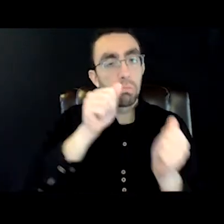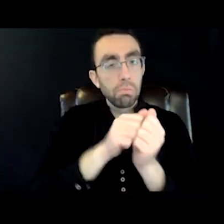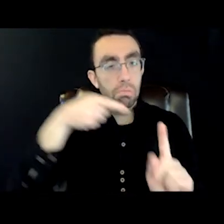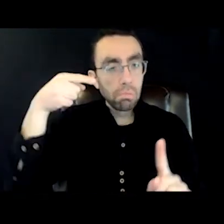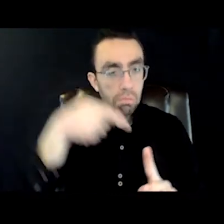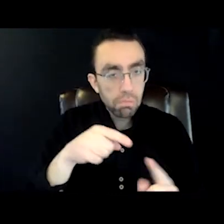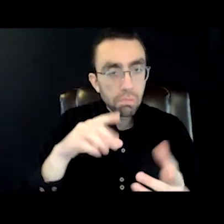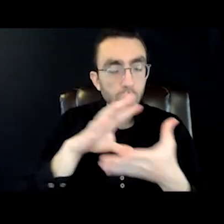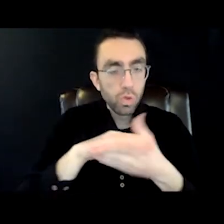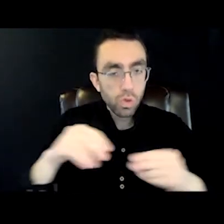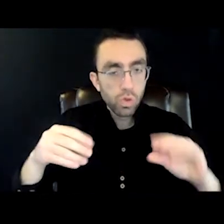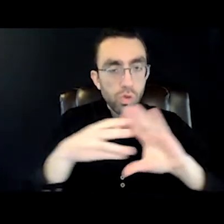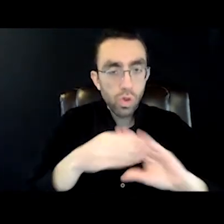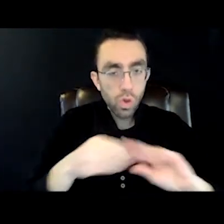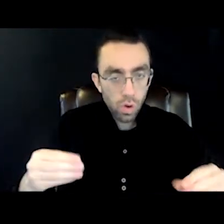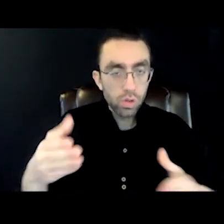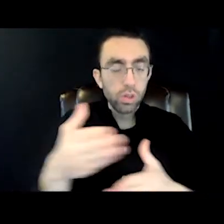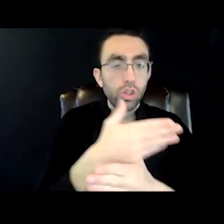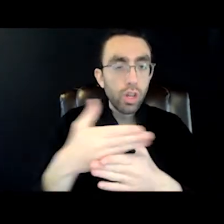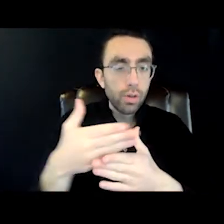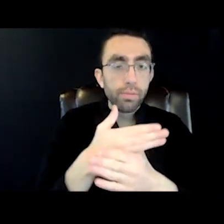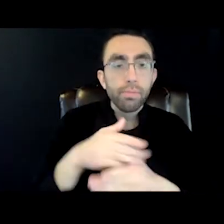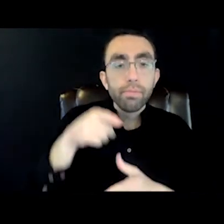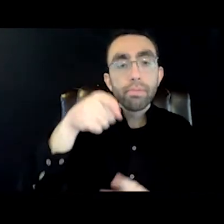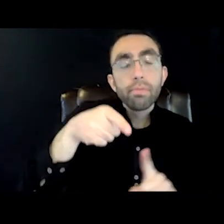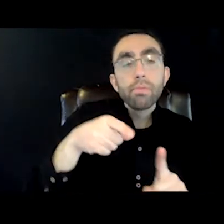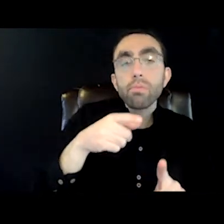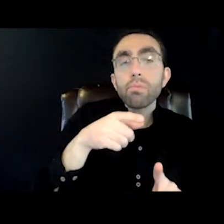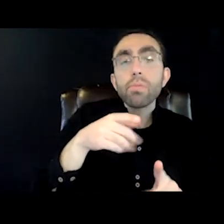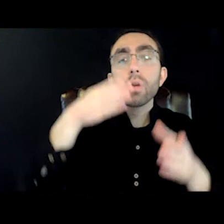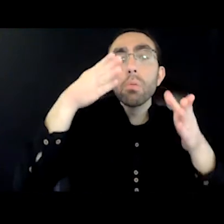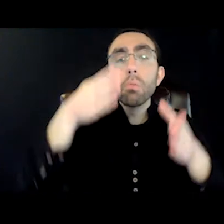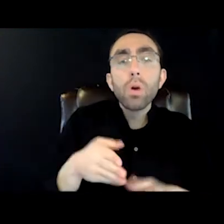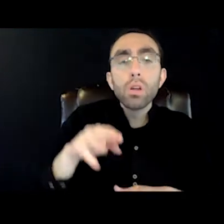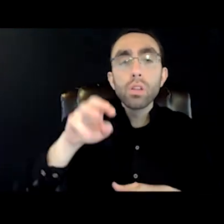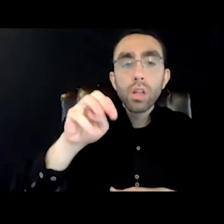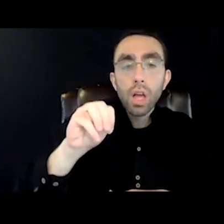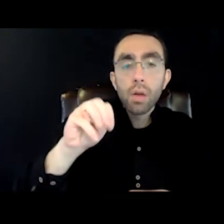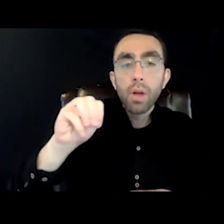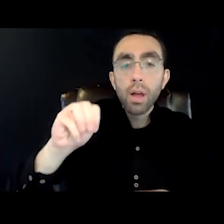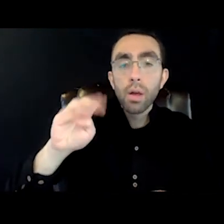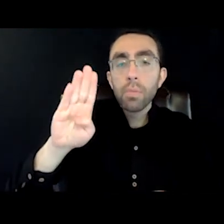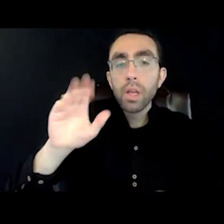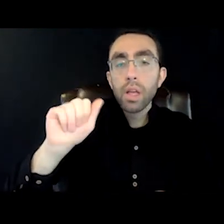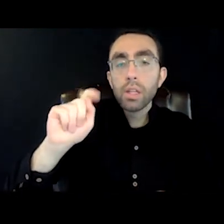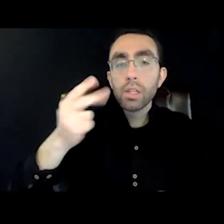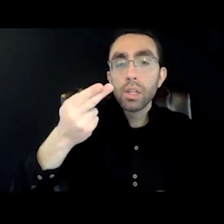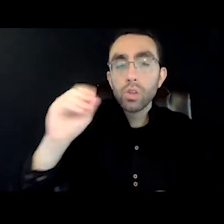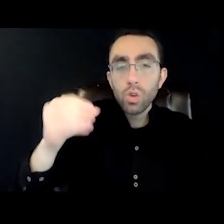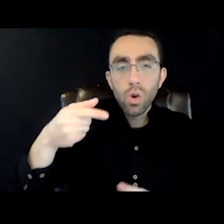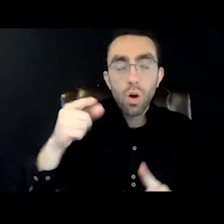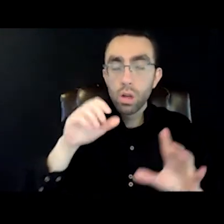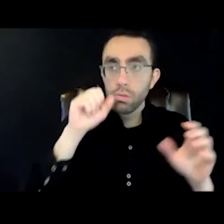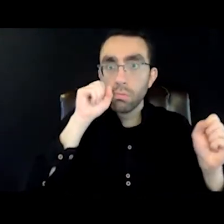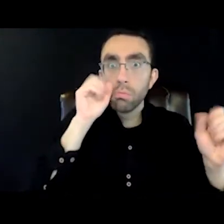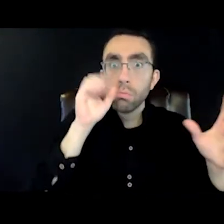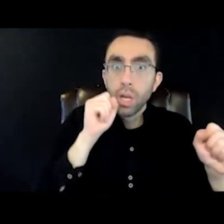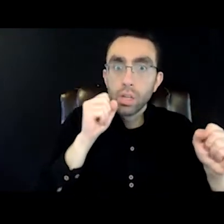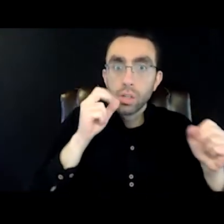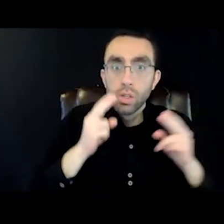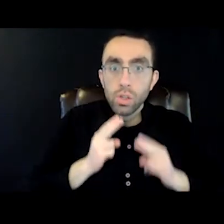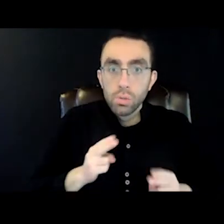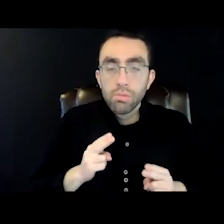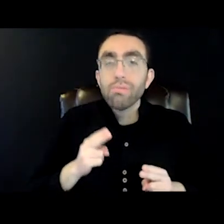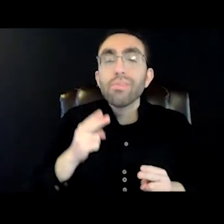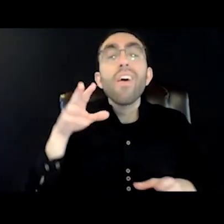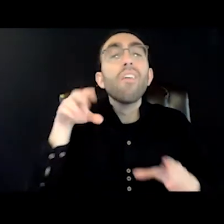This was, Mumbatu is an amazing human being who was a part of our first